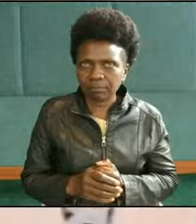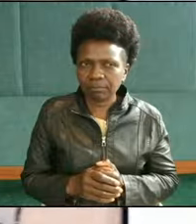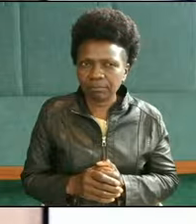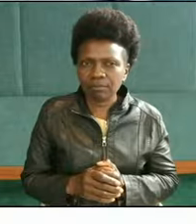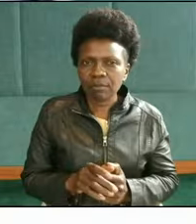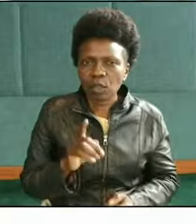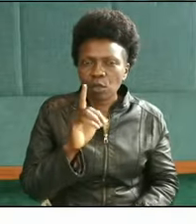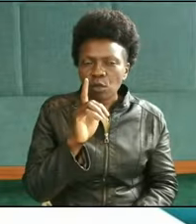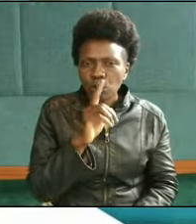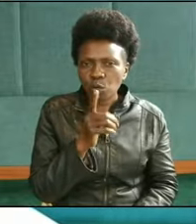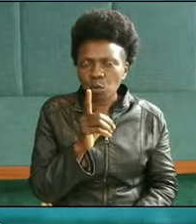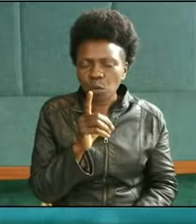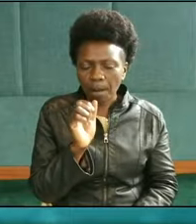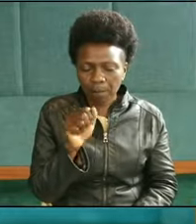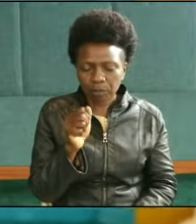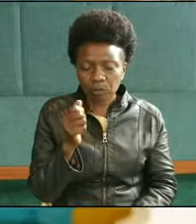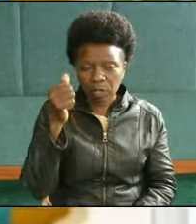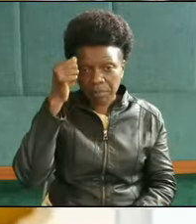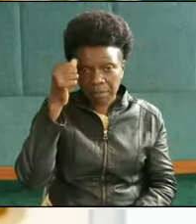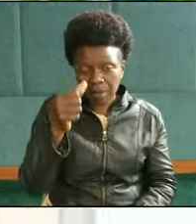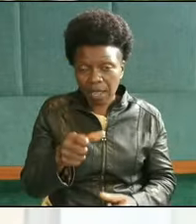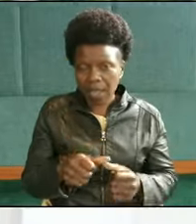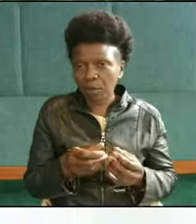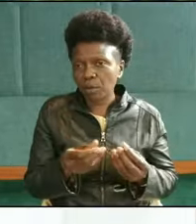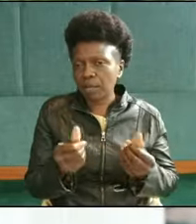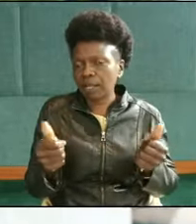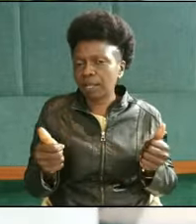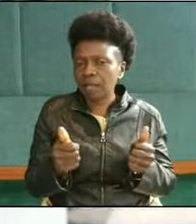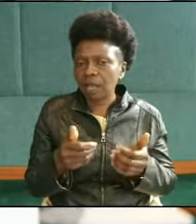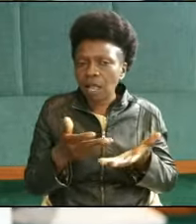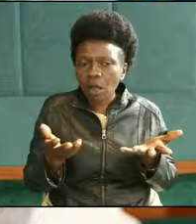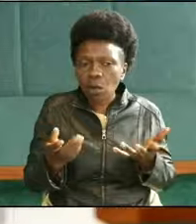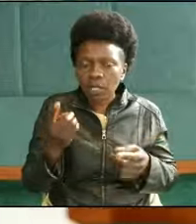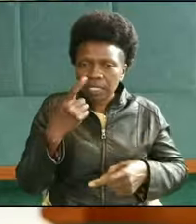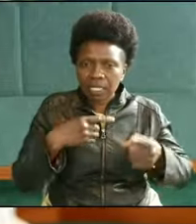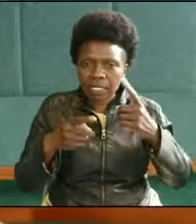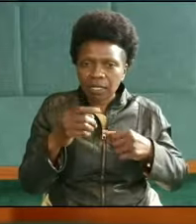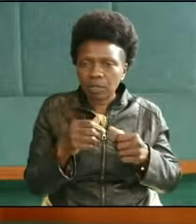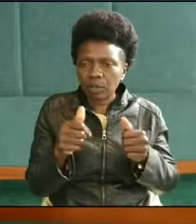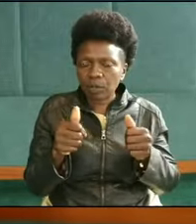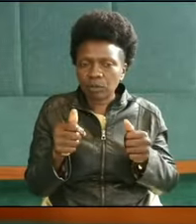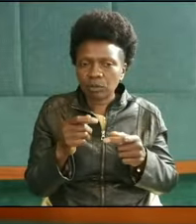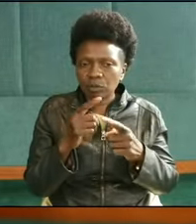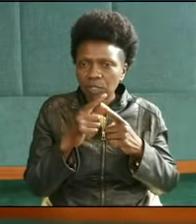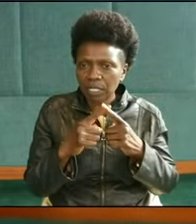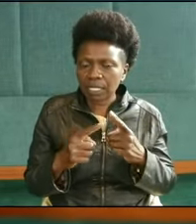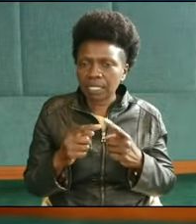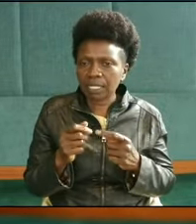You can remember easily how he succeeded easily to kill the